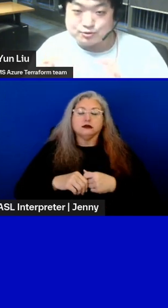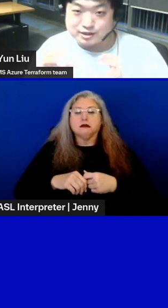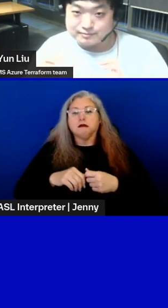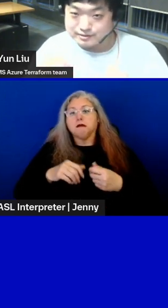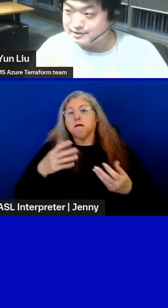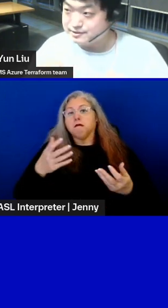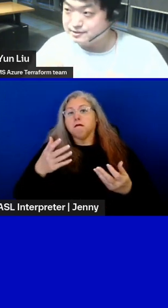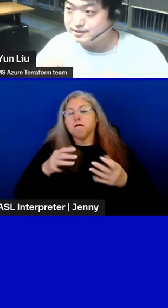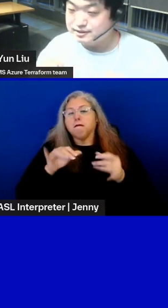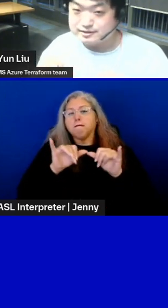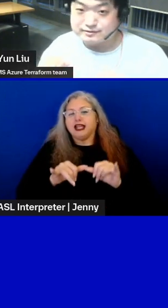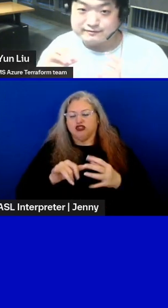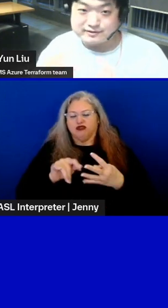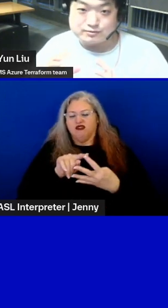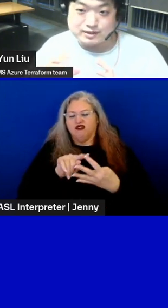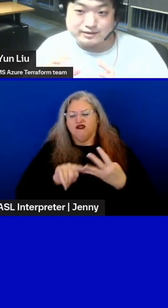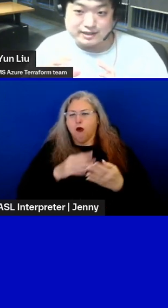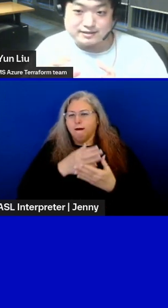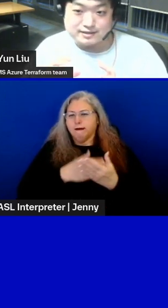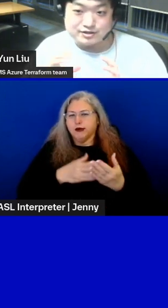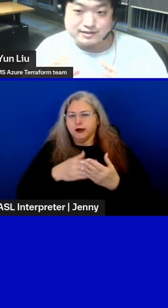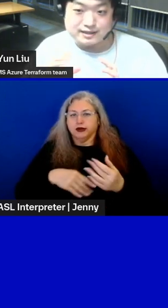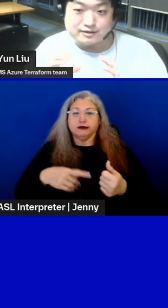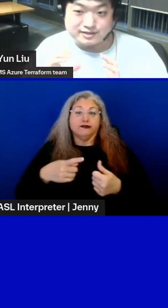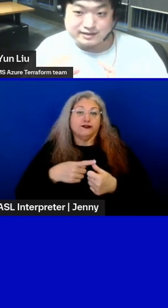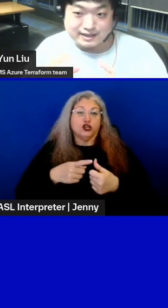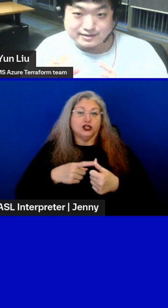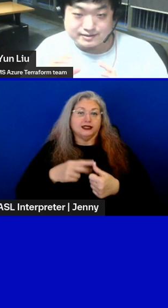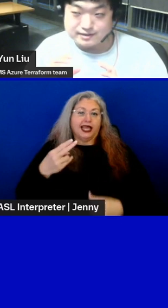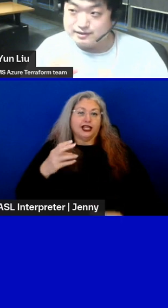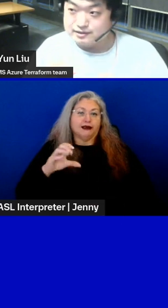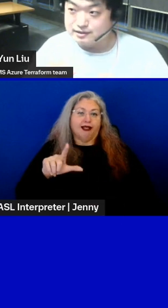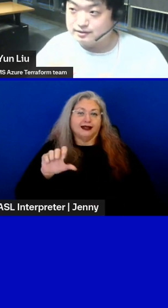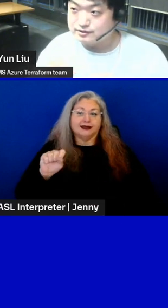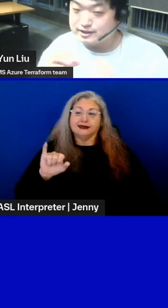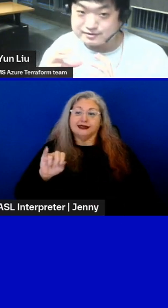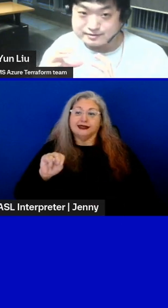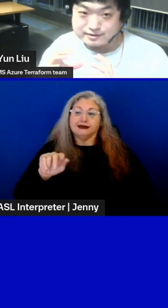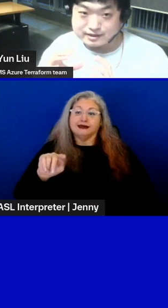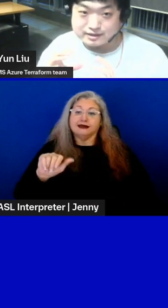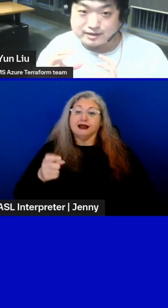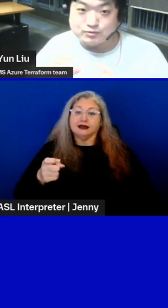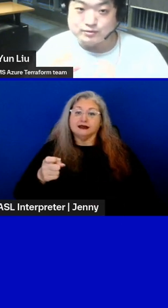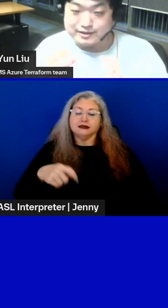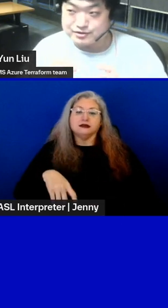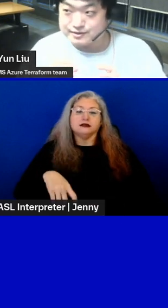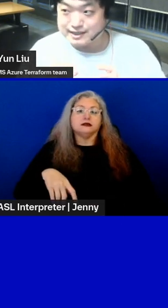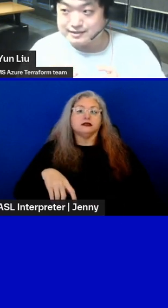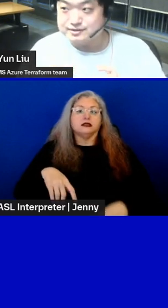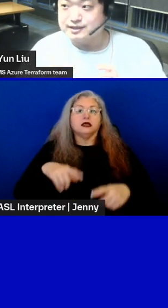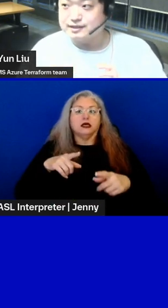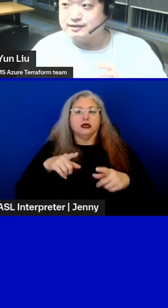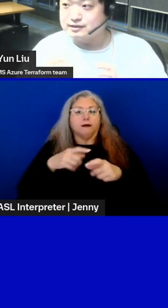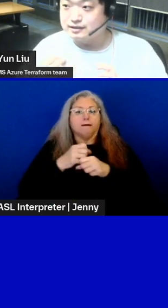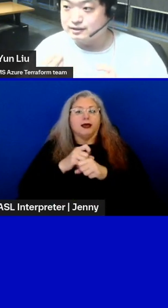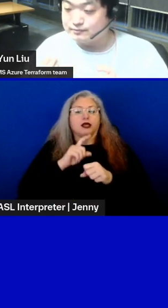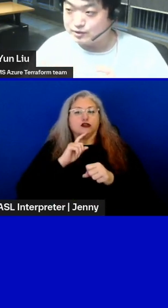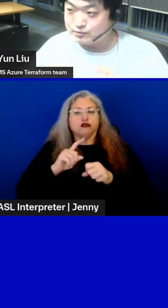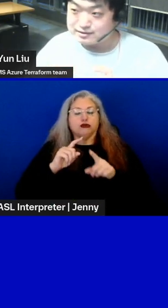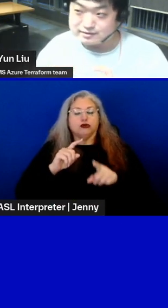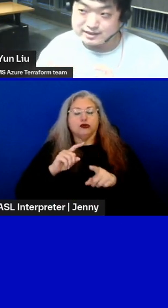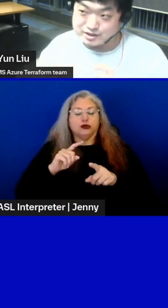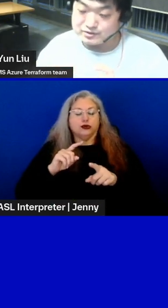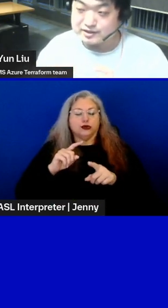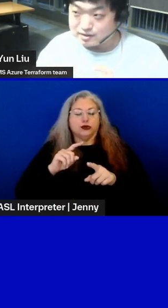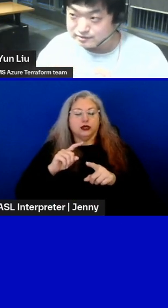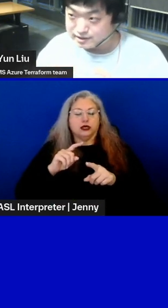measures four components. So the first one is HCL syntax. It will make sure that the